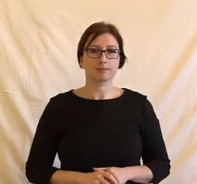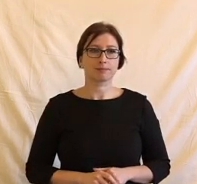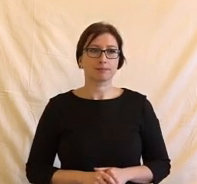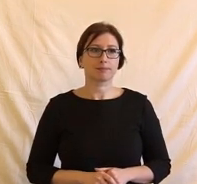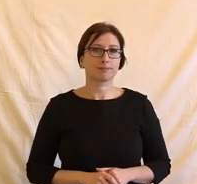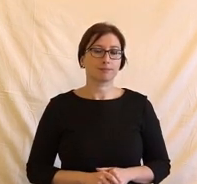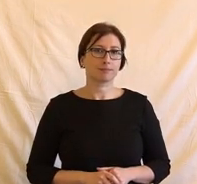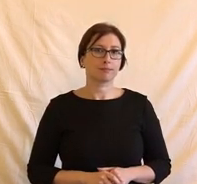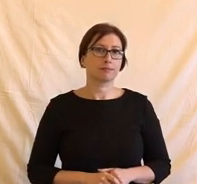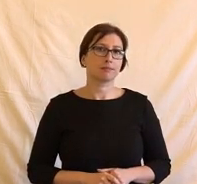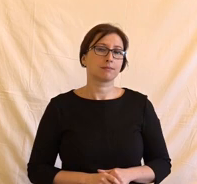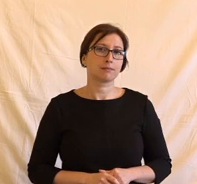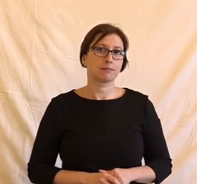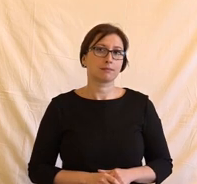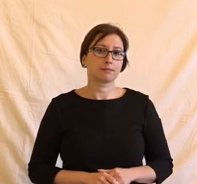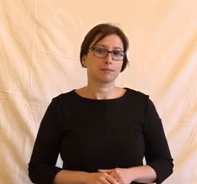new problems.